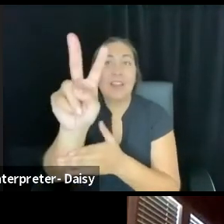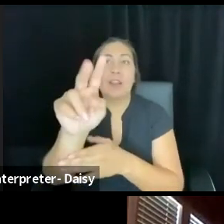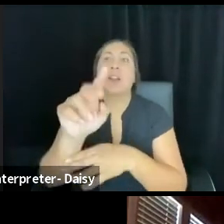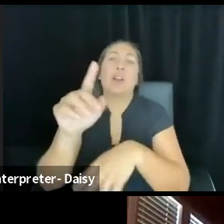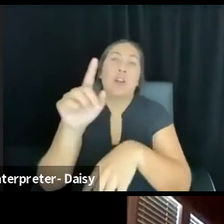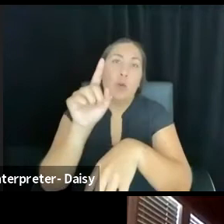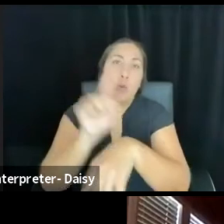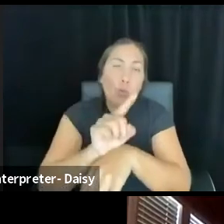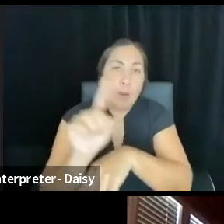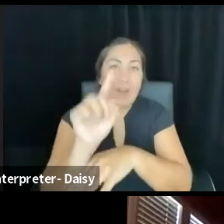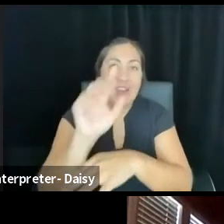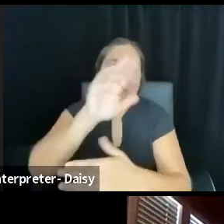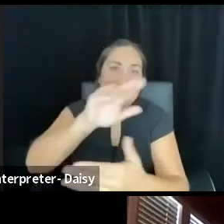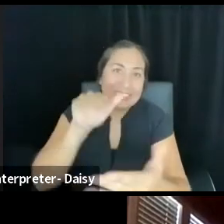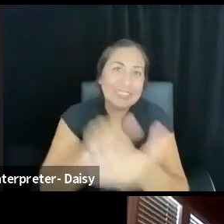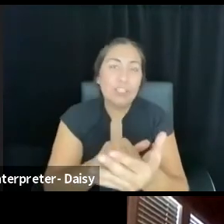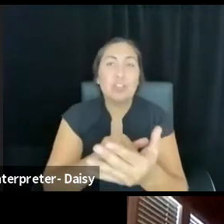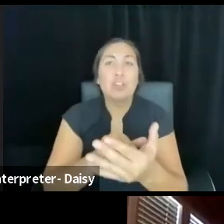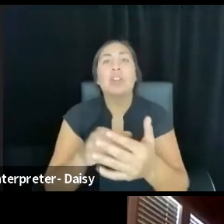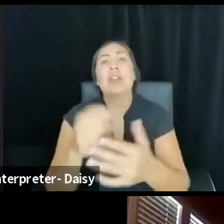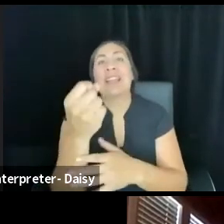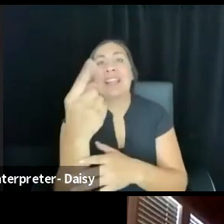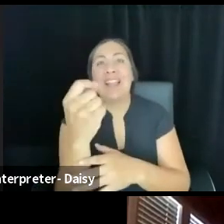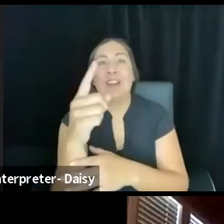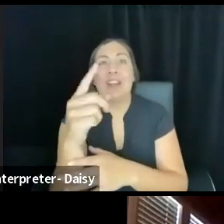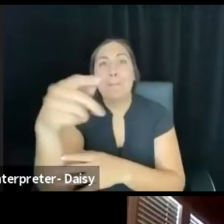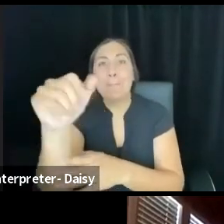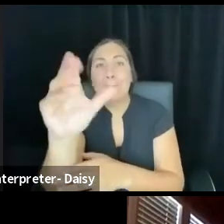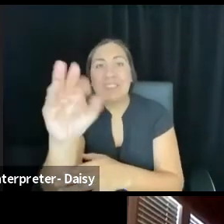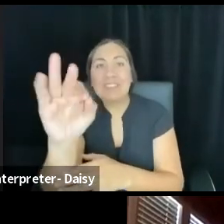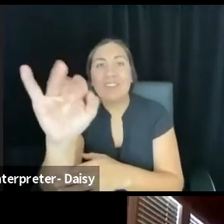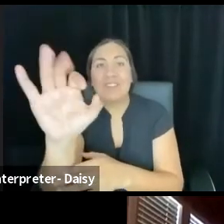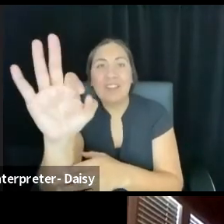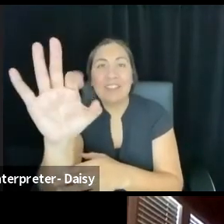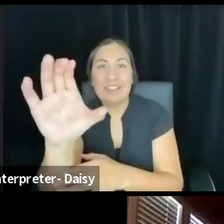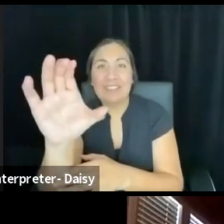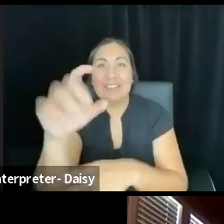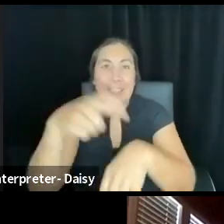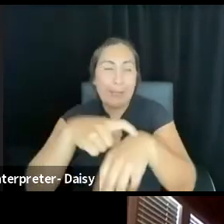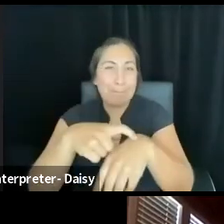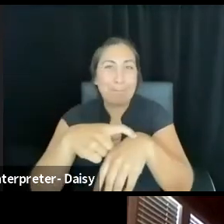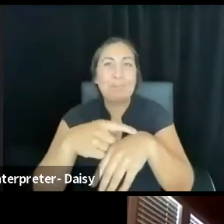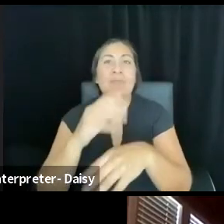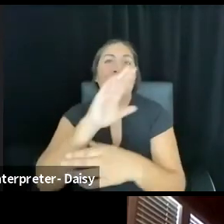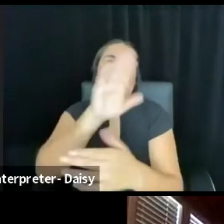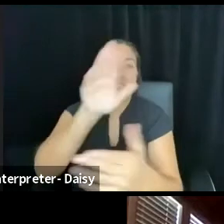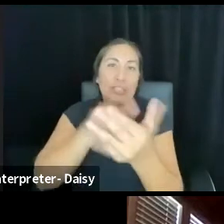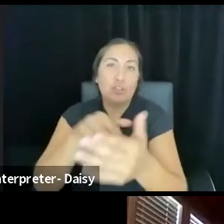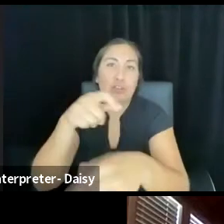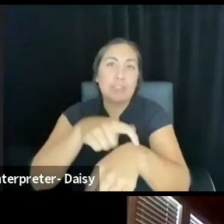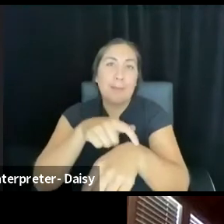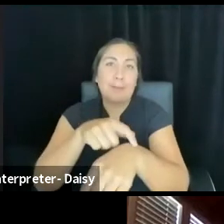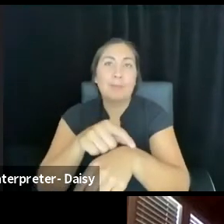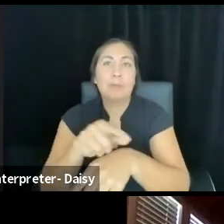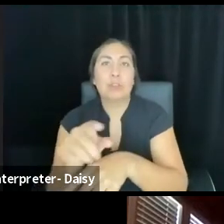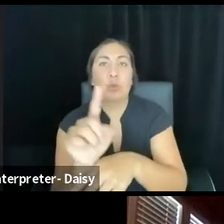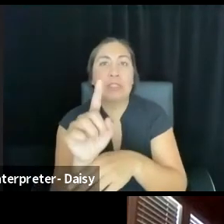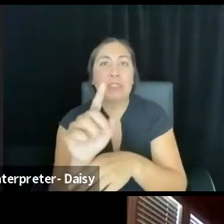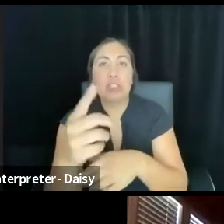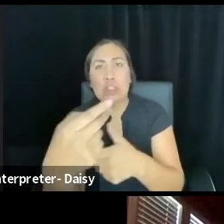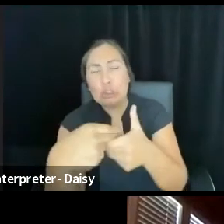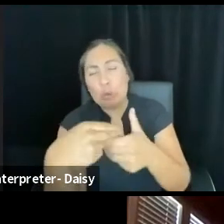Time, 11 a.m. Pacific. Join us next Tuesday, April 7th, for a conversation focused on